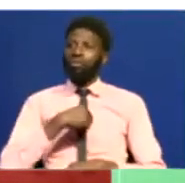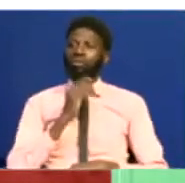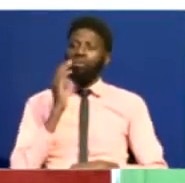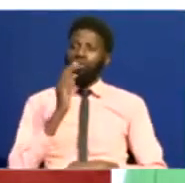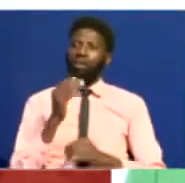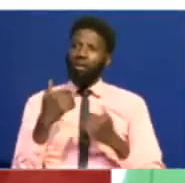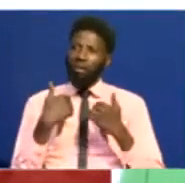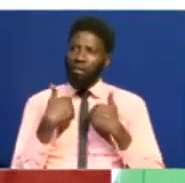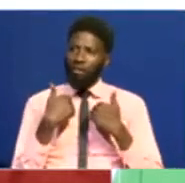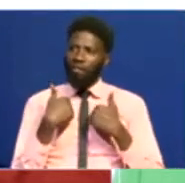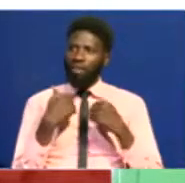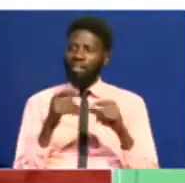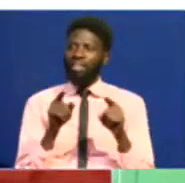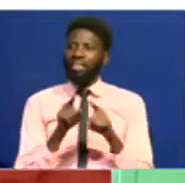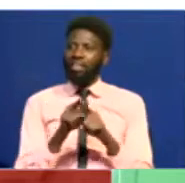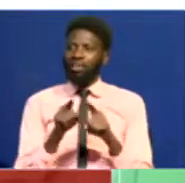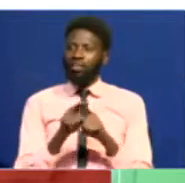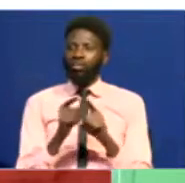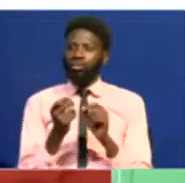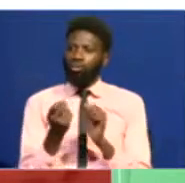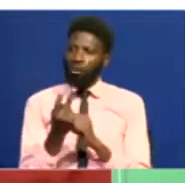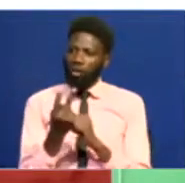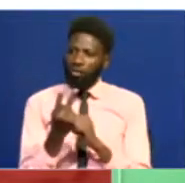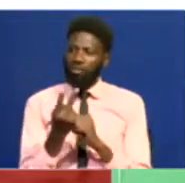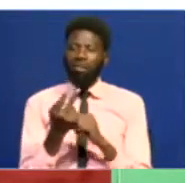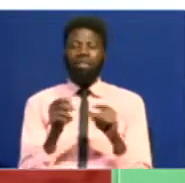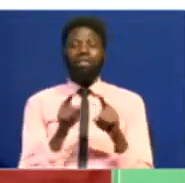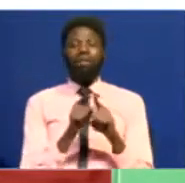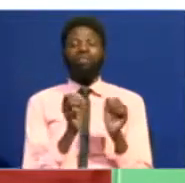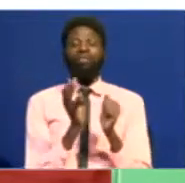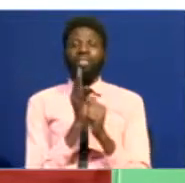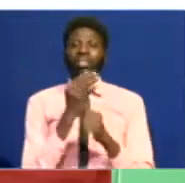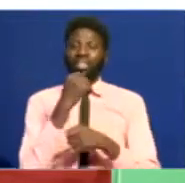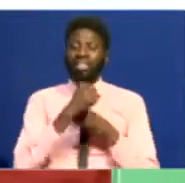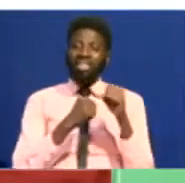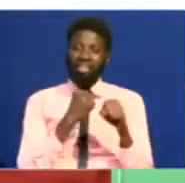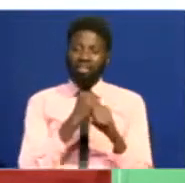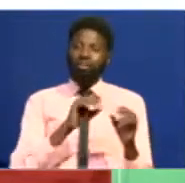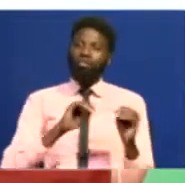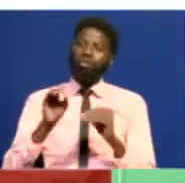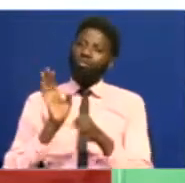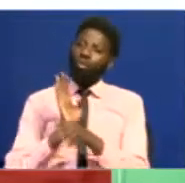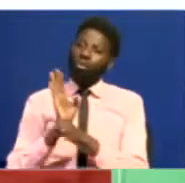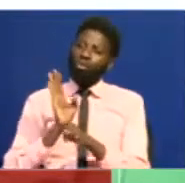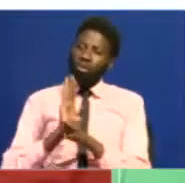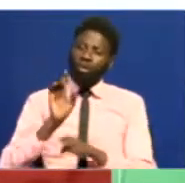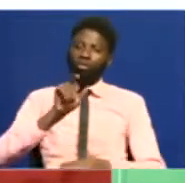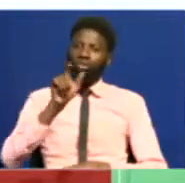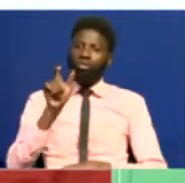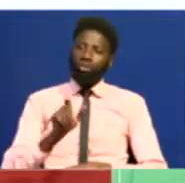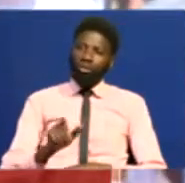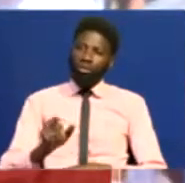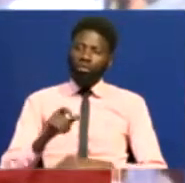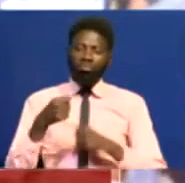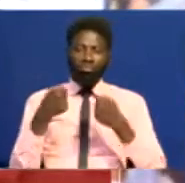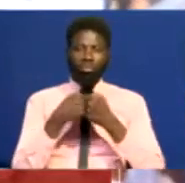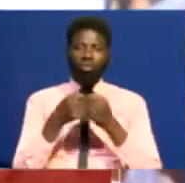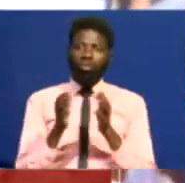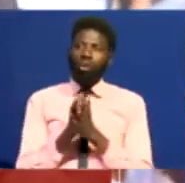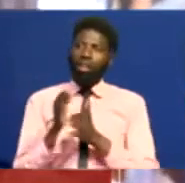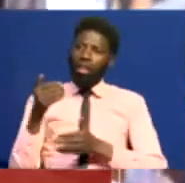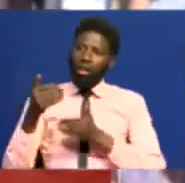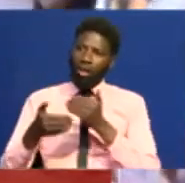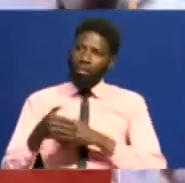and 12 year olds to Burundi for zonals. They want to play against our neighbors. So for